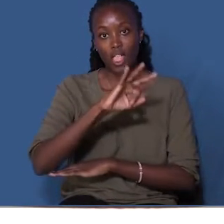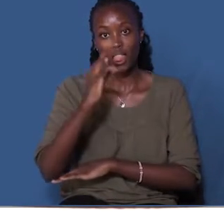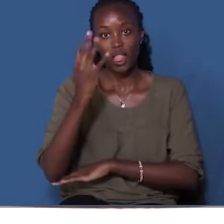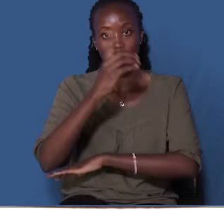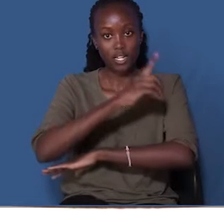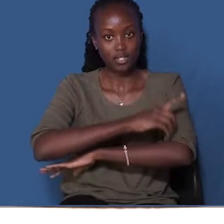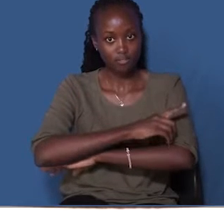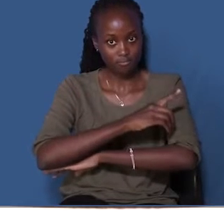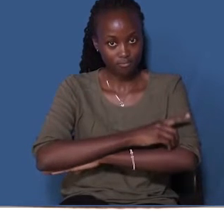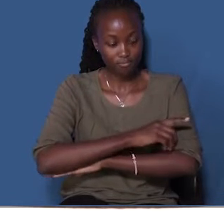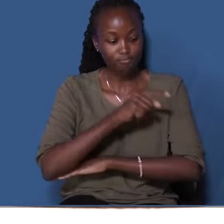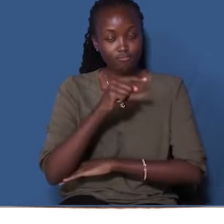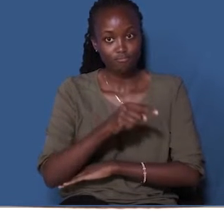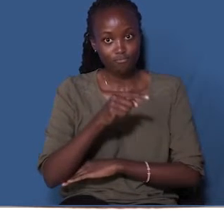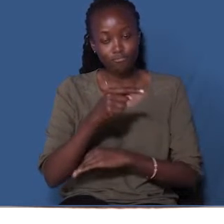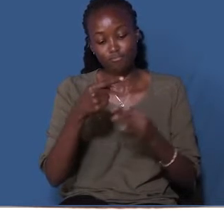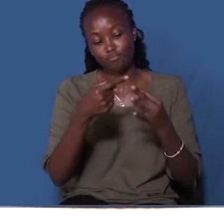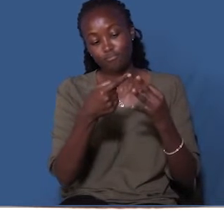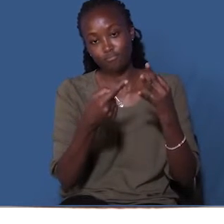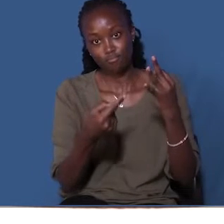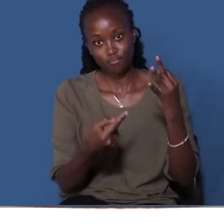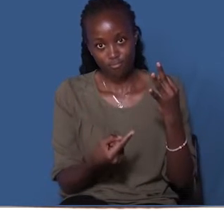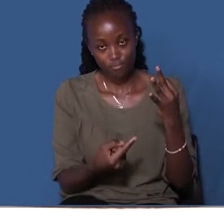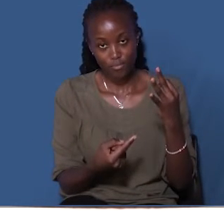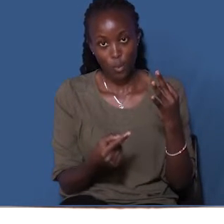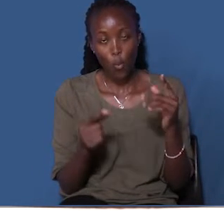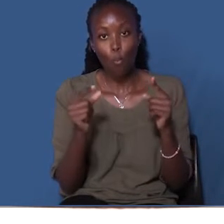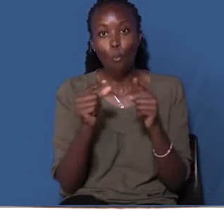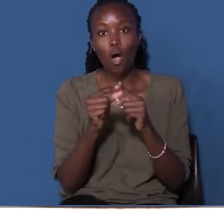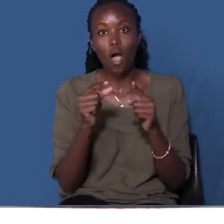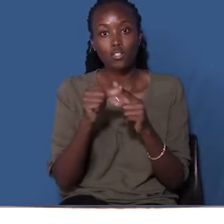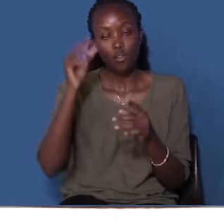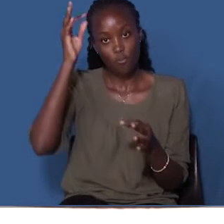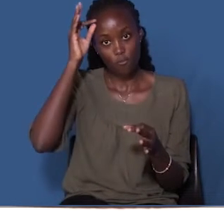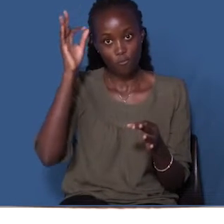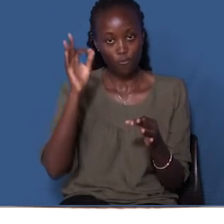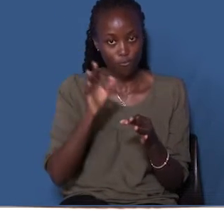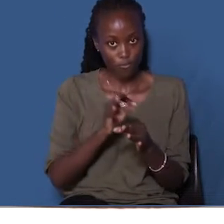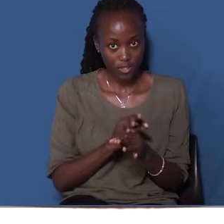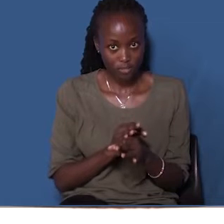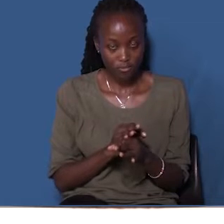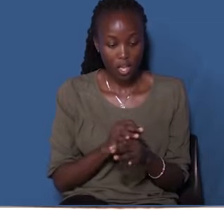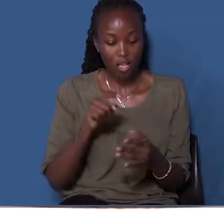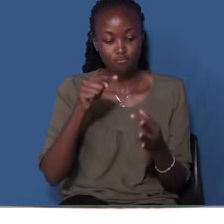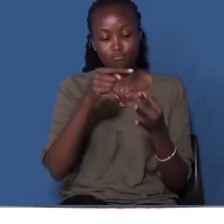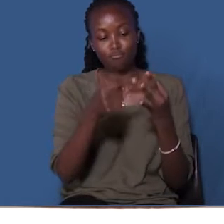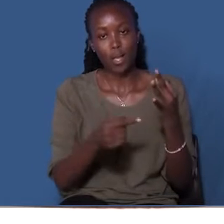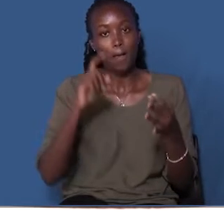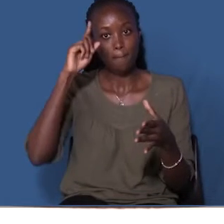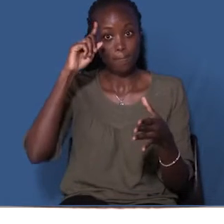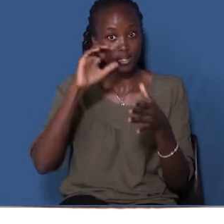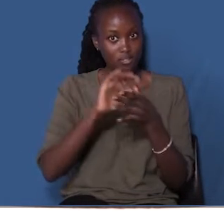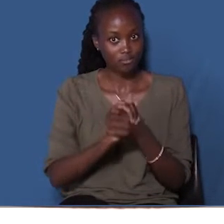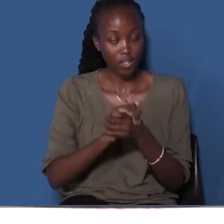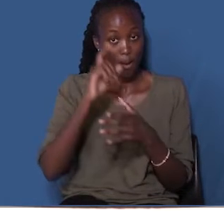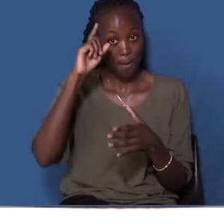on the third day. And that becomes actually our statement of faith, our statement of belief, that we believe